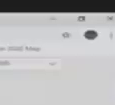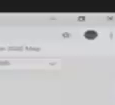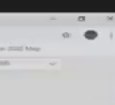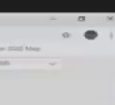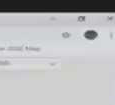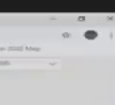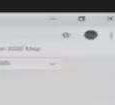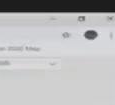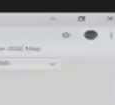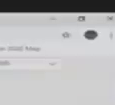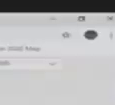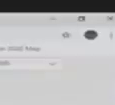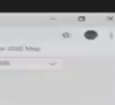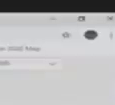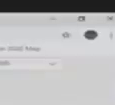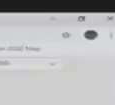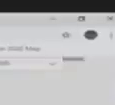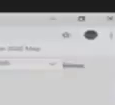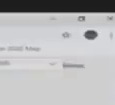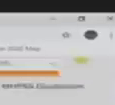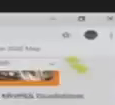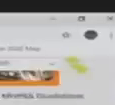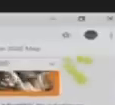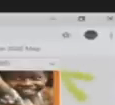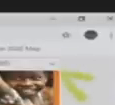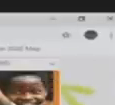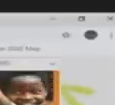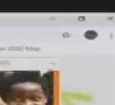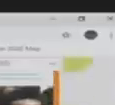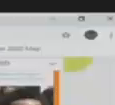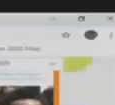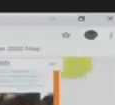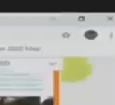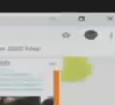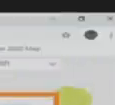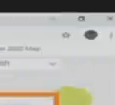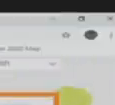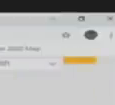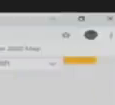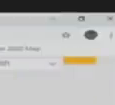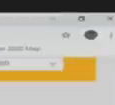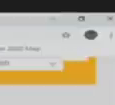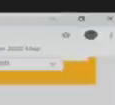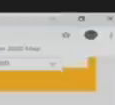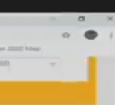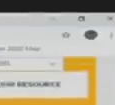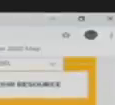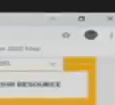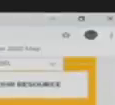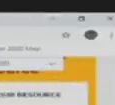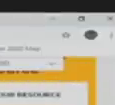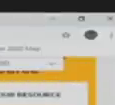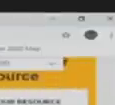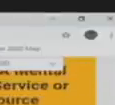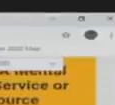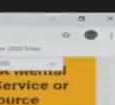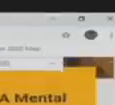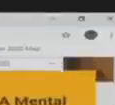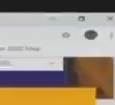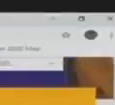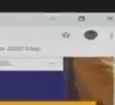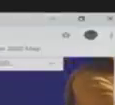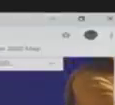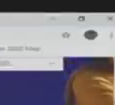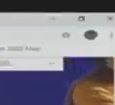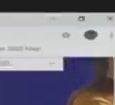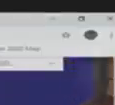their multidisciplinary team, so that right there in the school there is access to help if you need